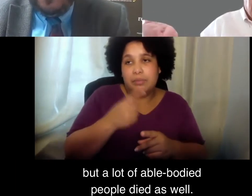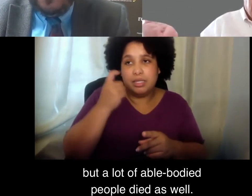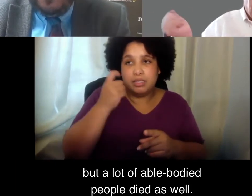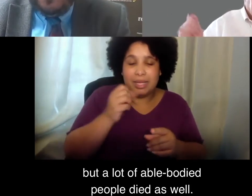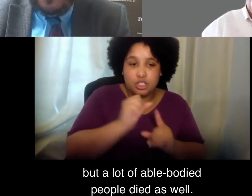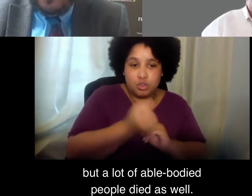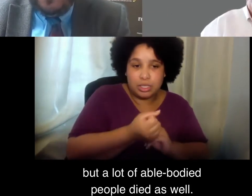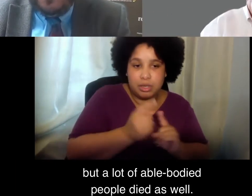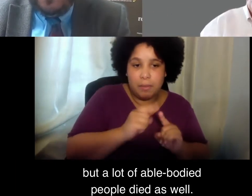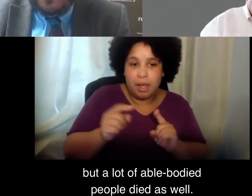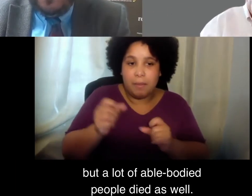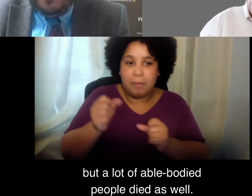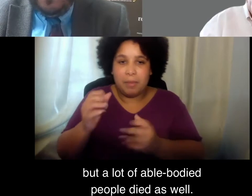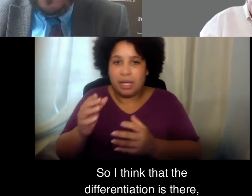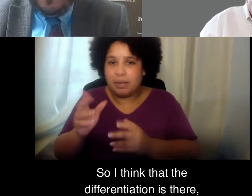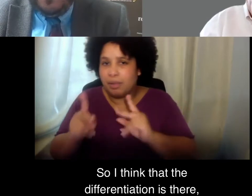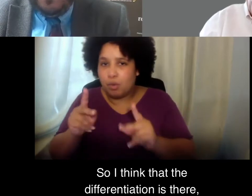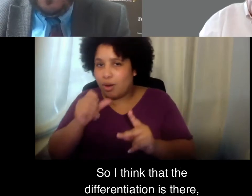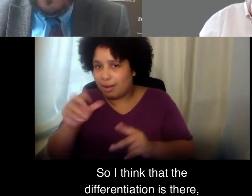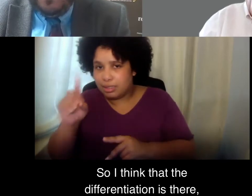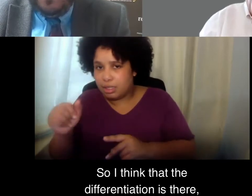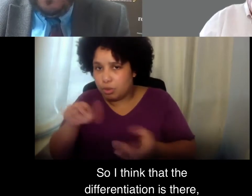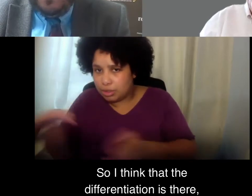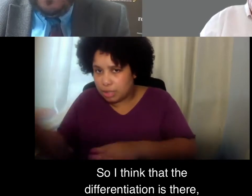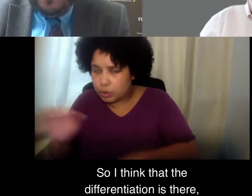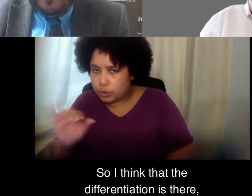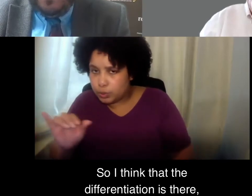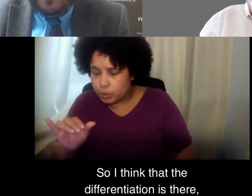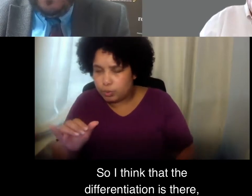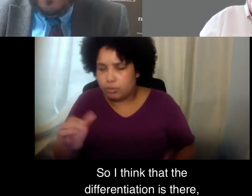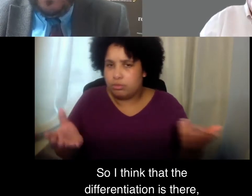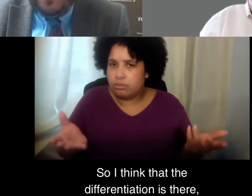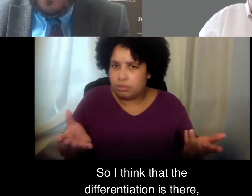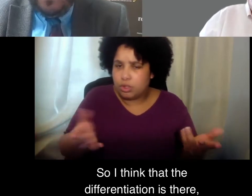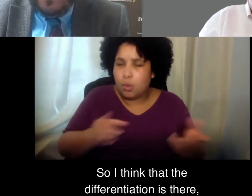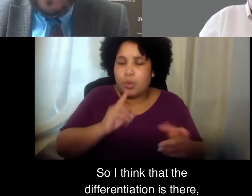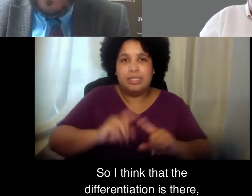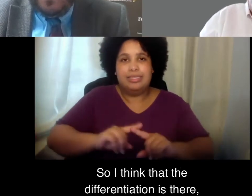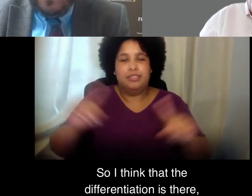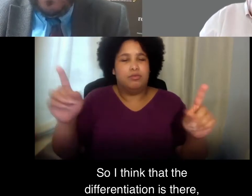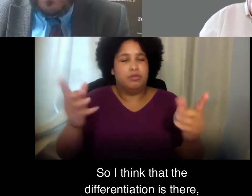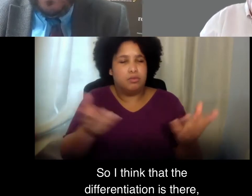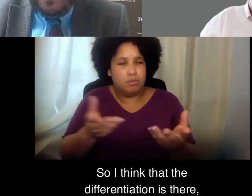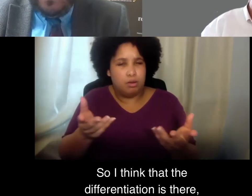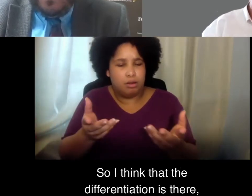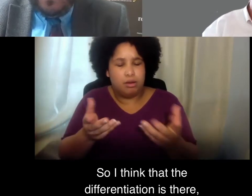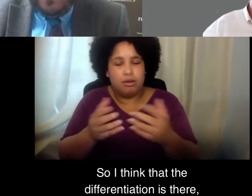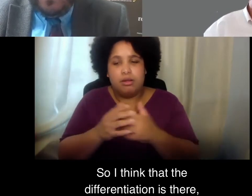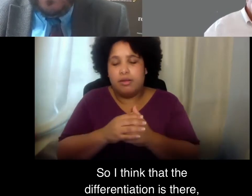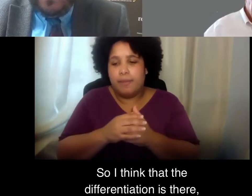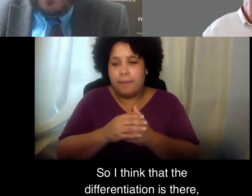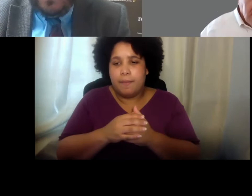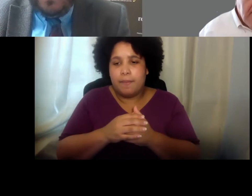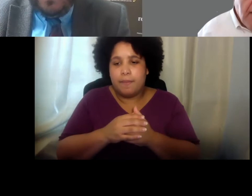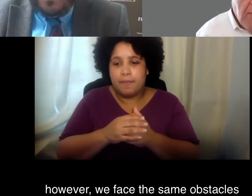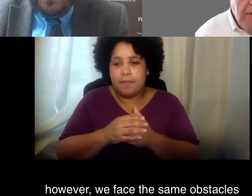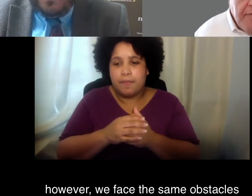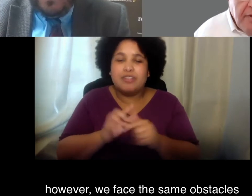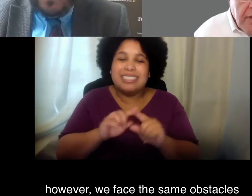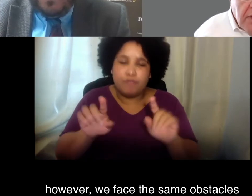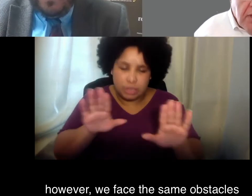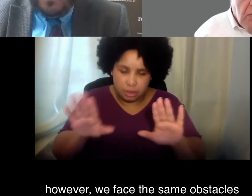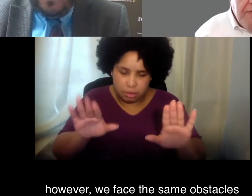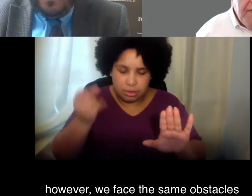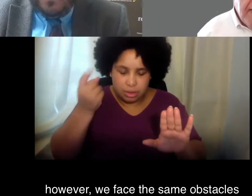lot of able-bodied people died as well. So I think that the differentiation is there.